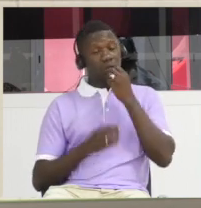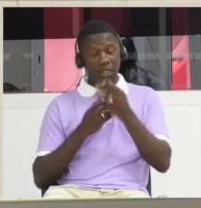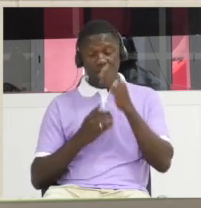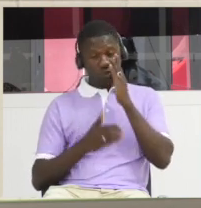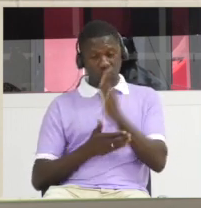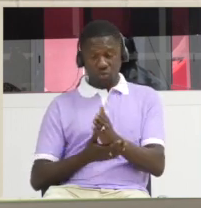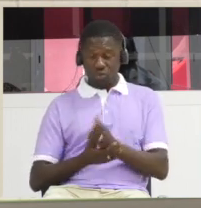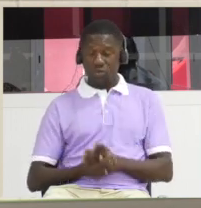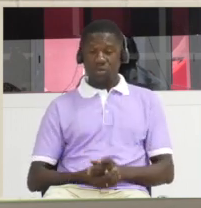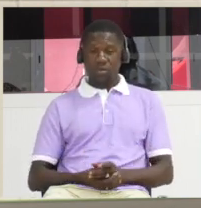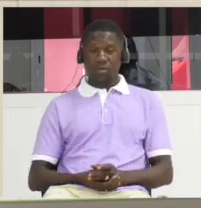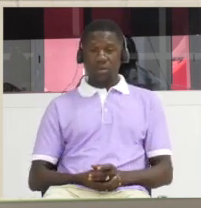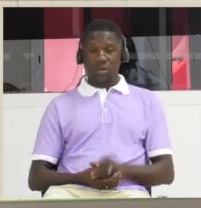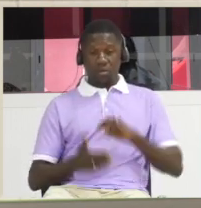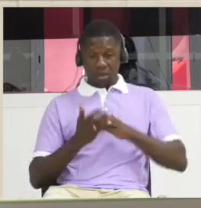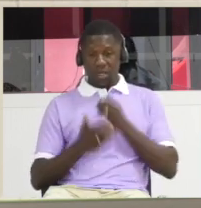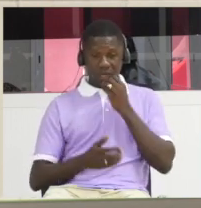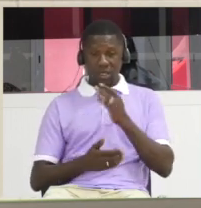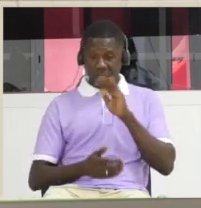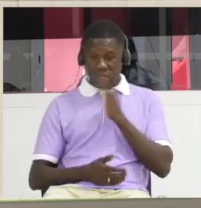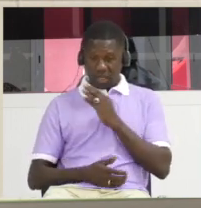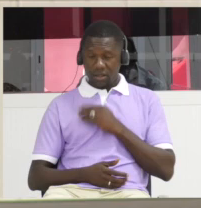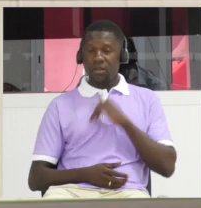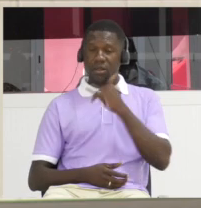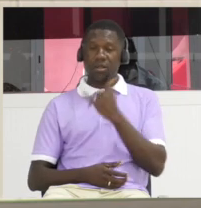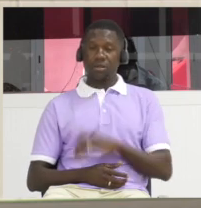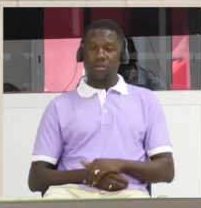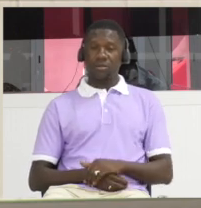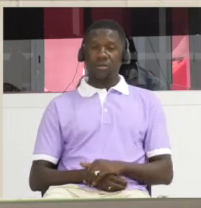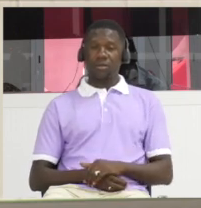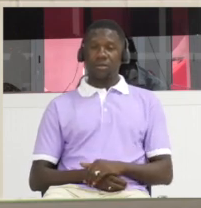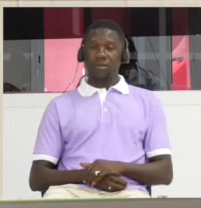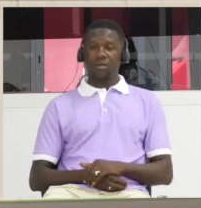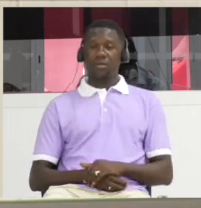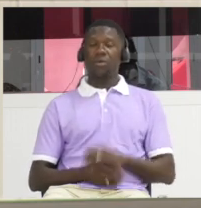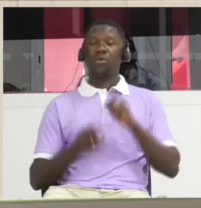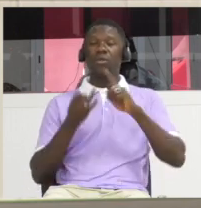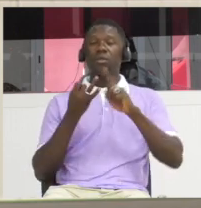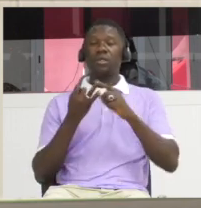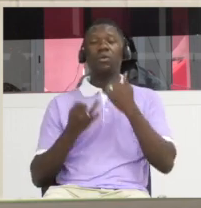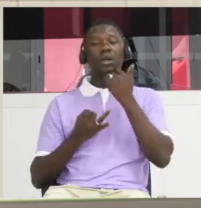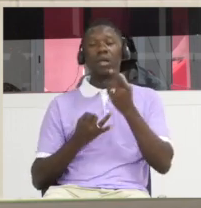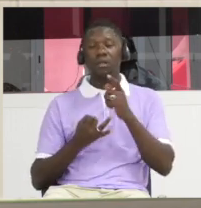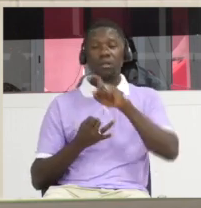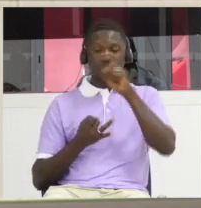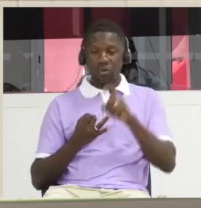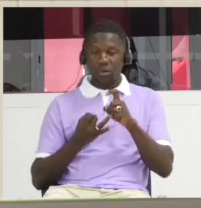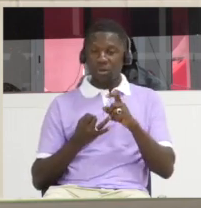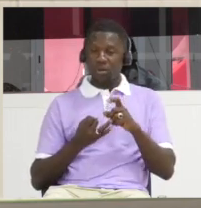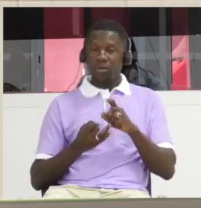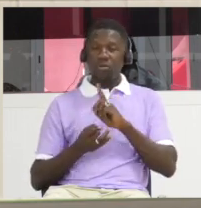And what else did he say to the Americans? The second request was for the Americans to provide support,